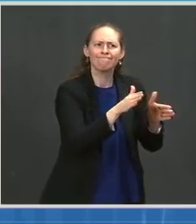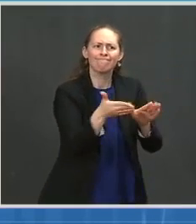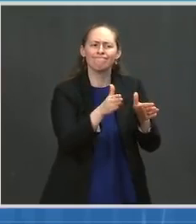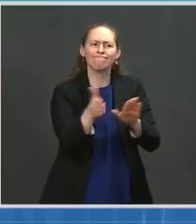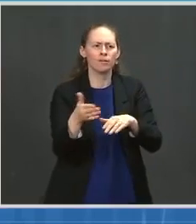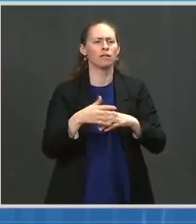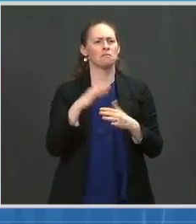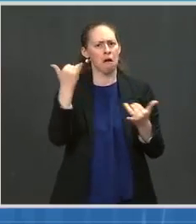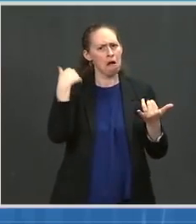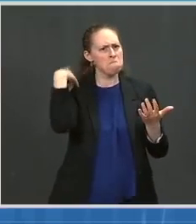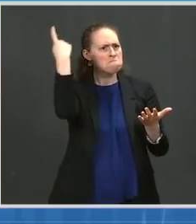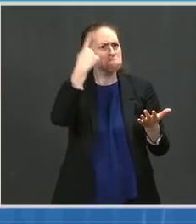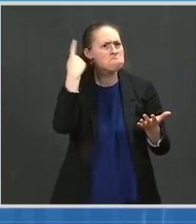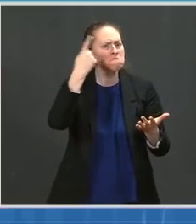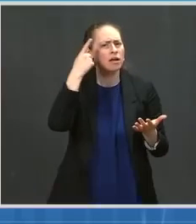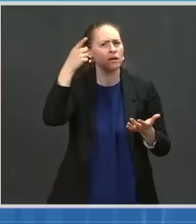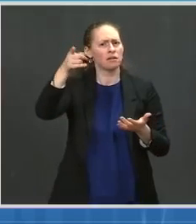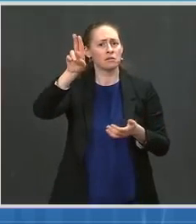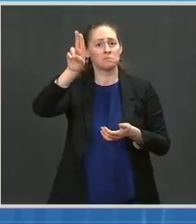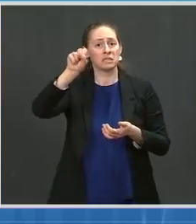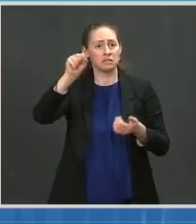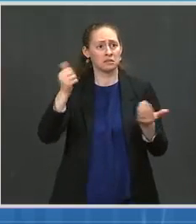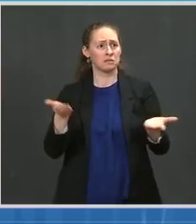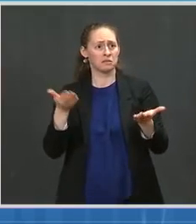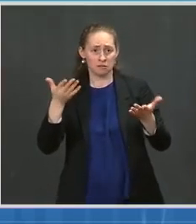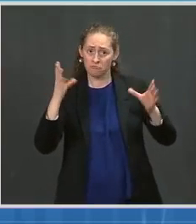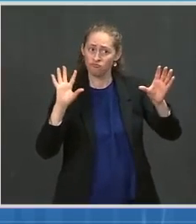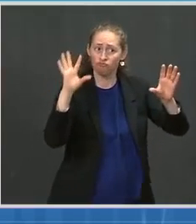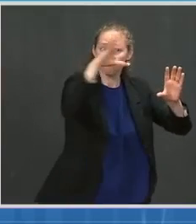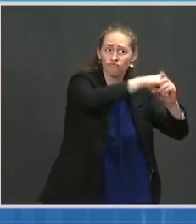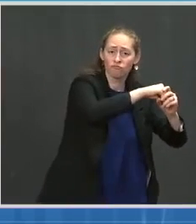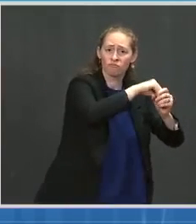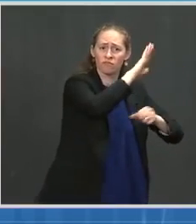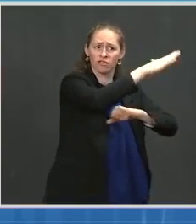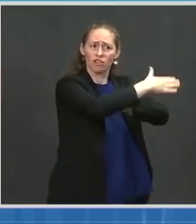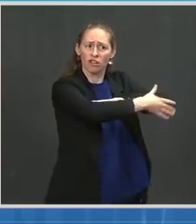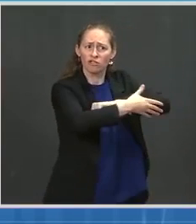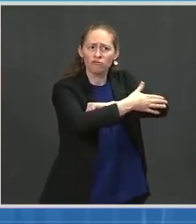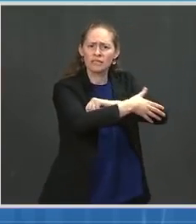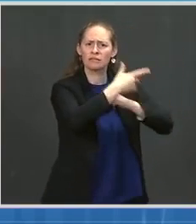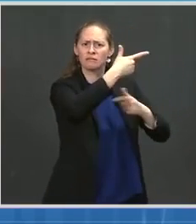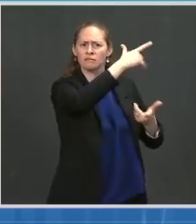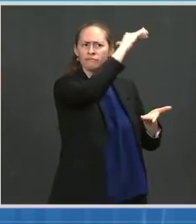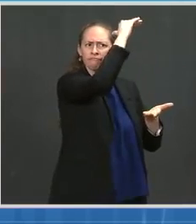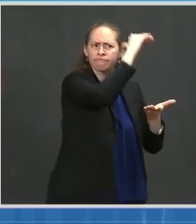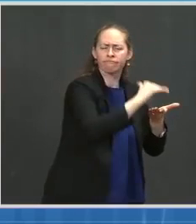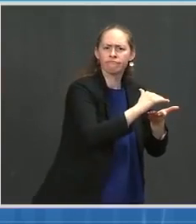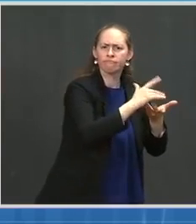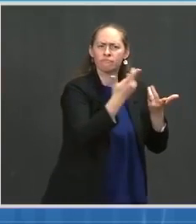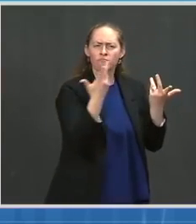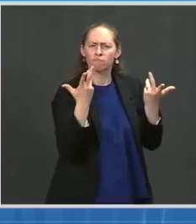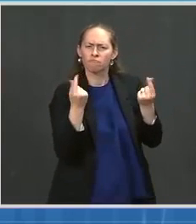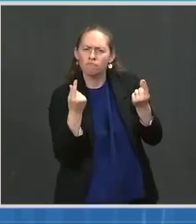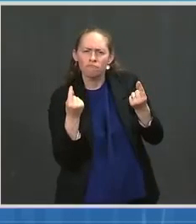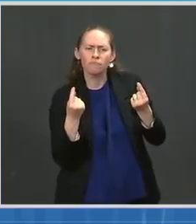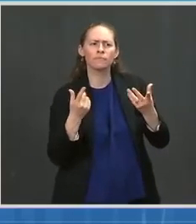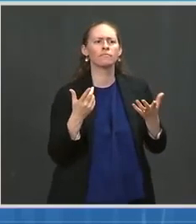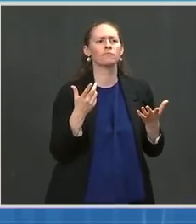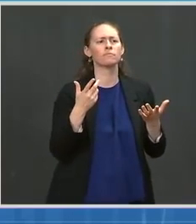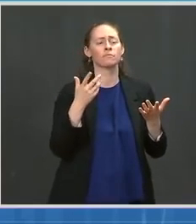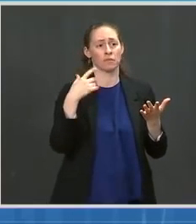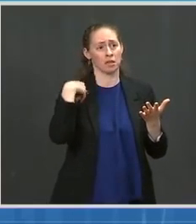of vaccination to start to see that kind of payoff? And is anything like herd immunity possible here? Dr.